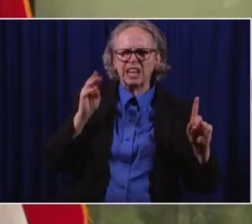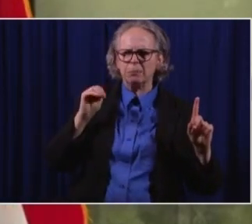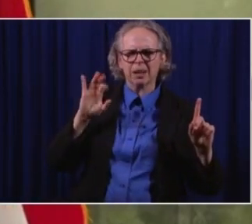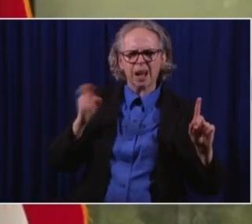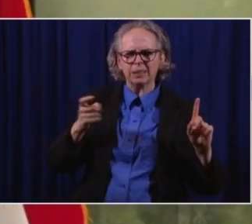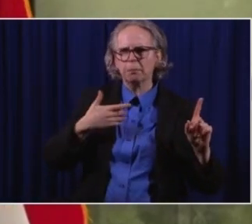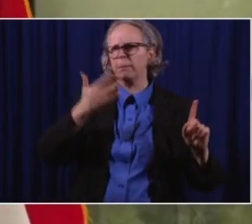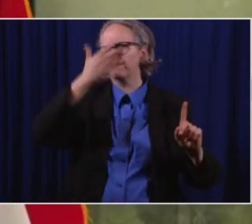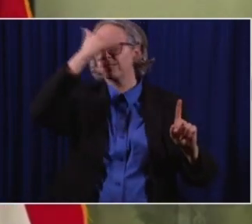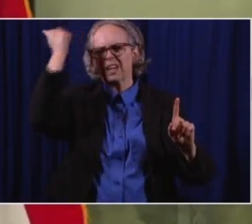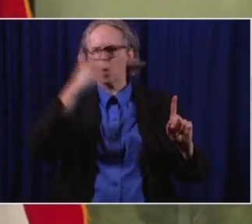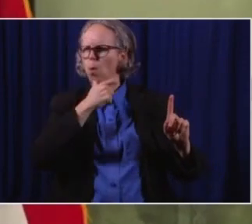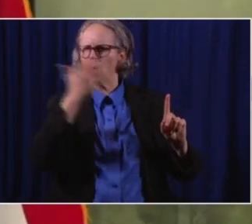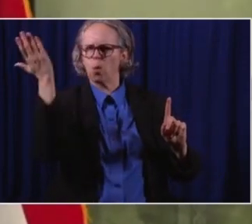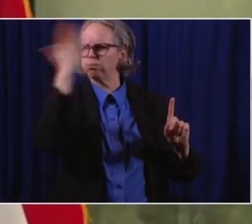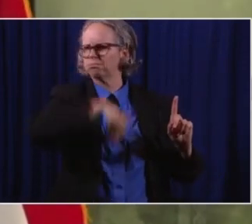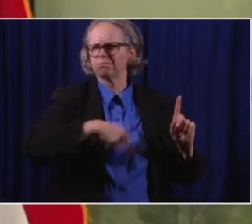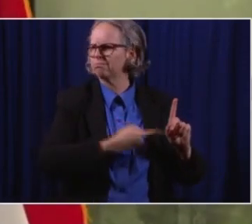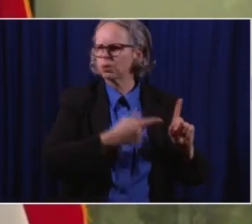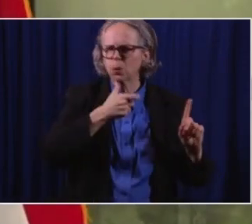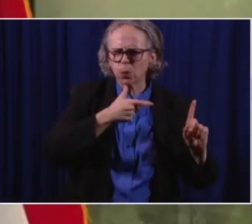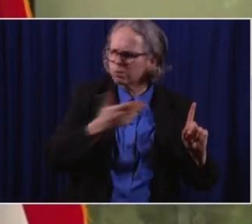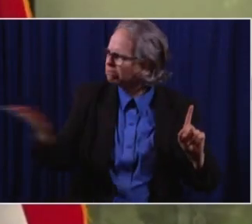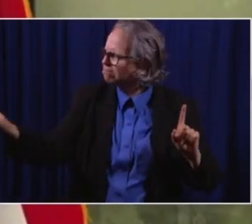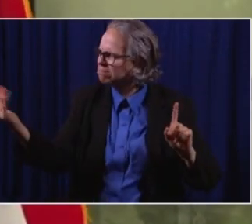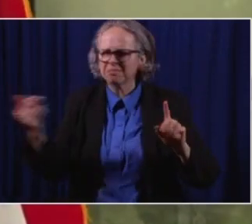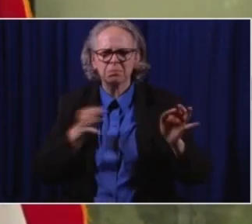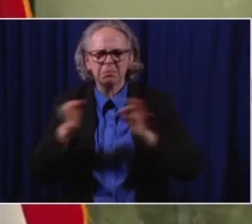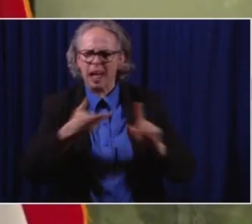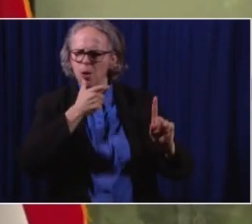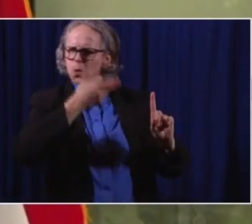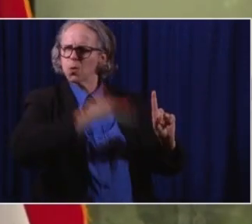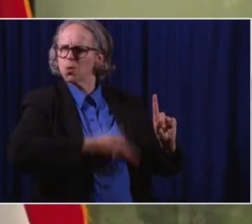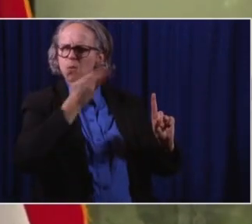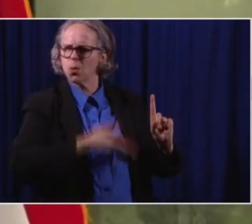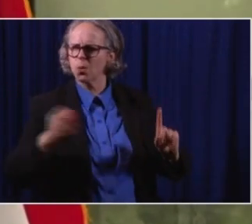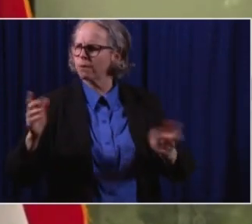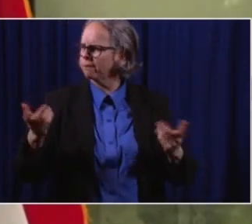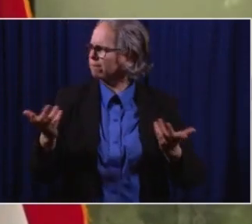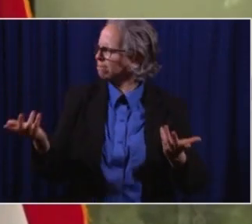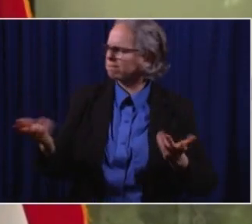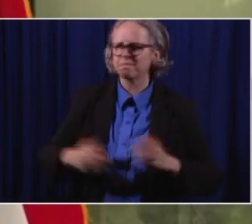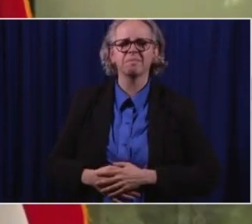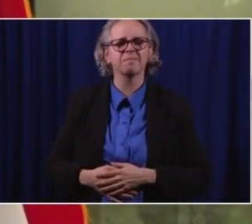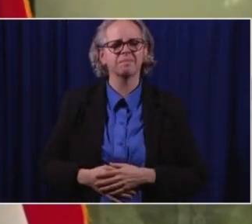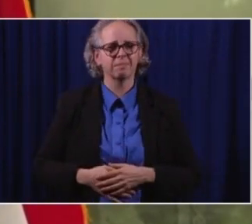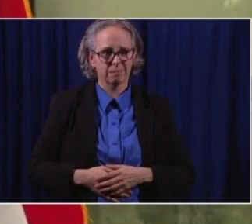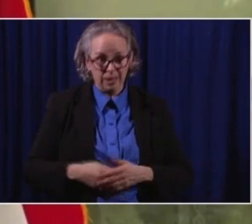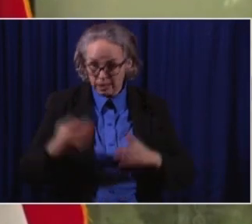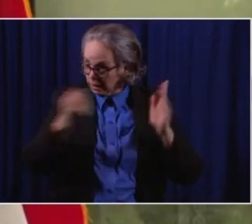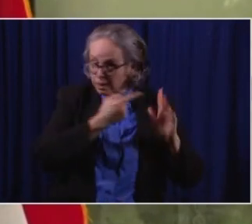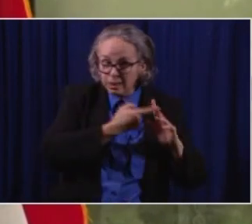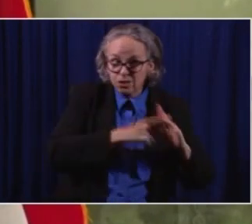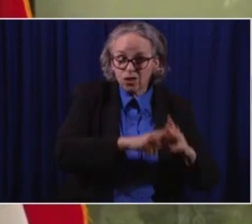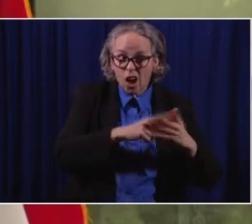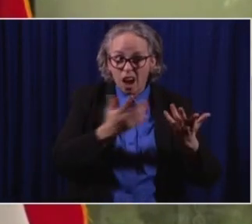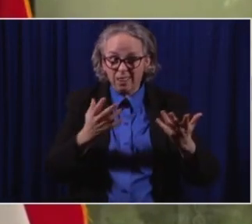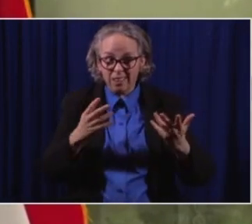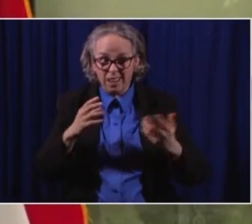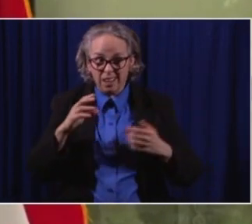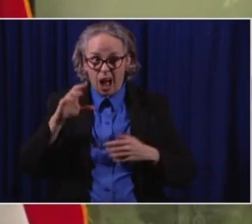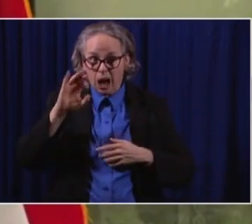on. But tell us a little bit about James Cox, founder of what is now Cox Enterprises, all